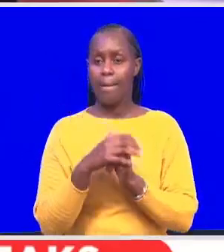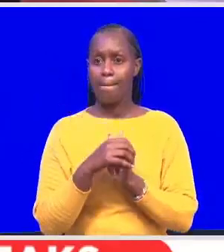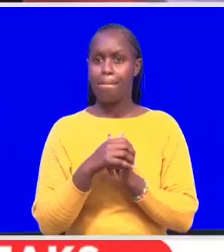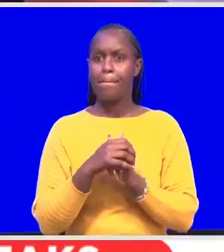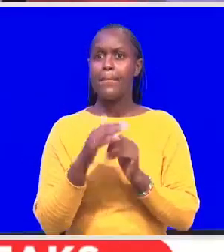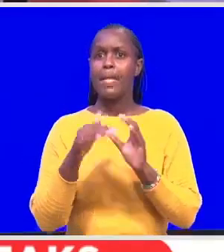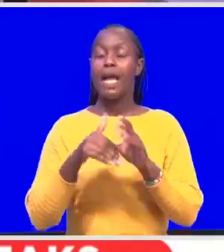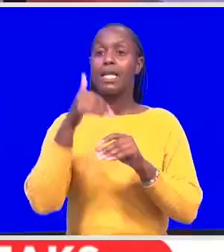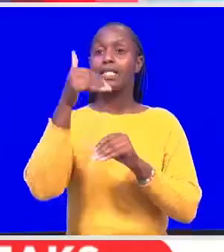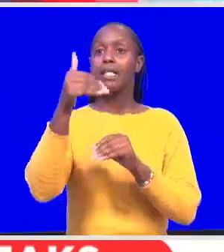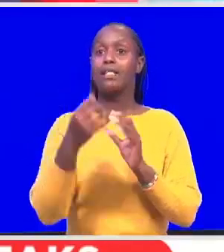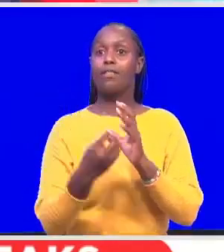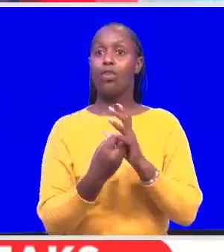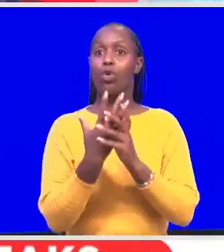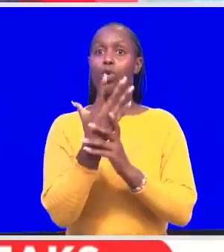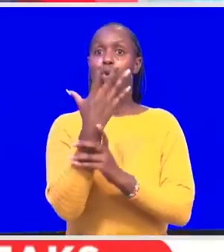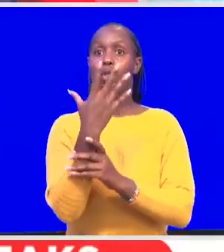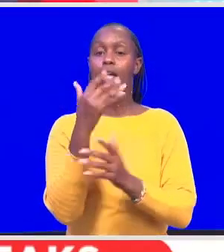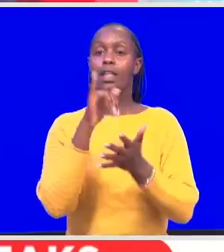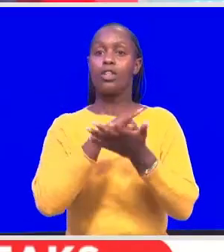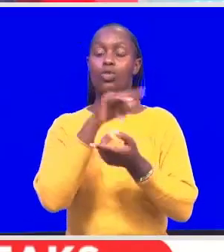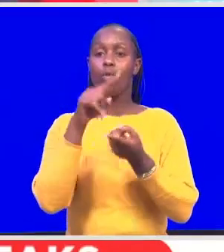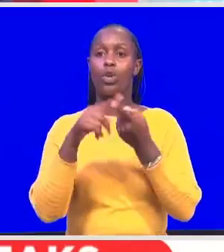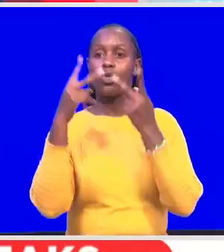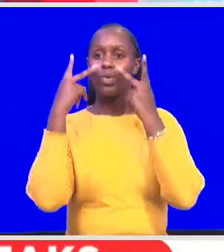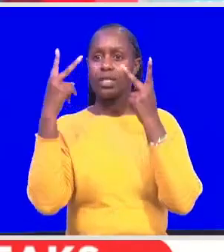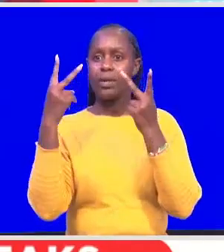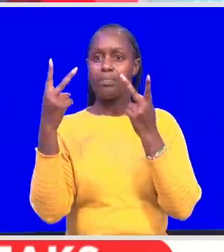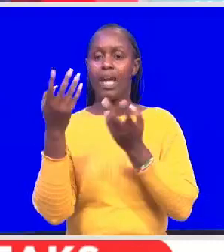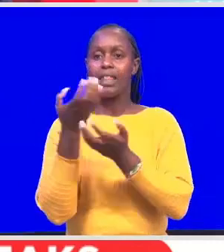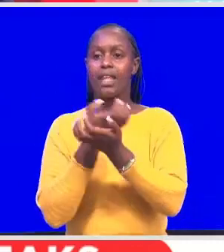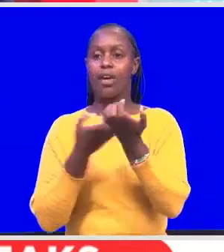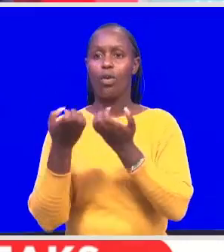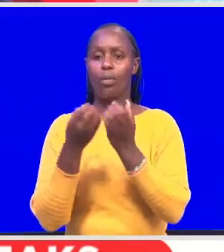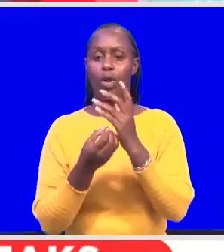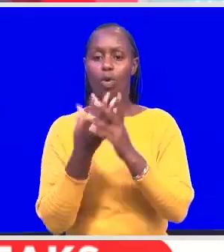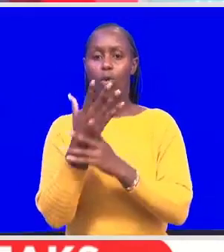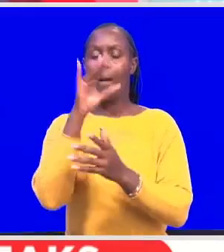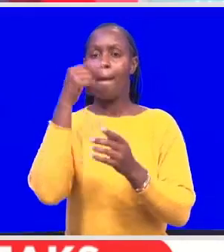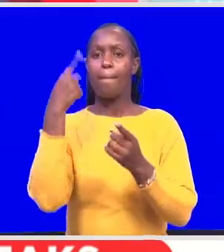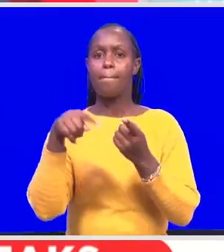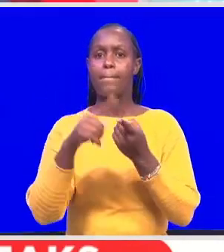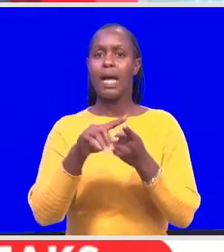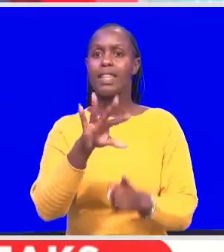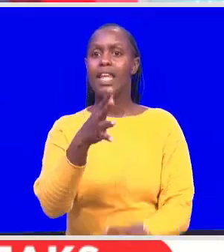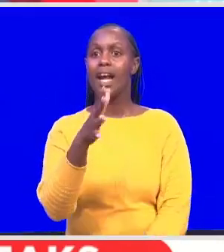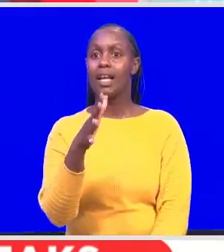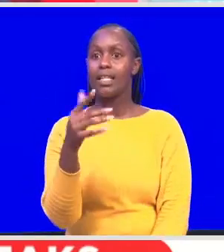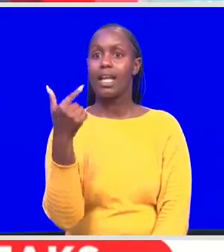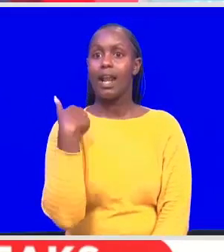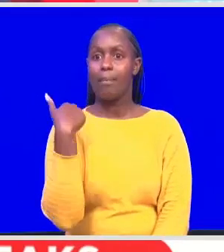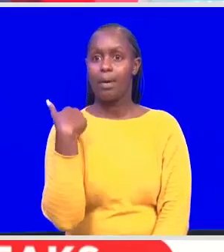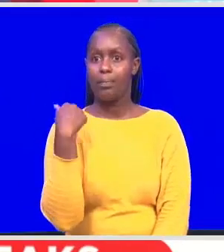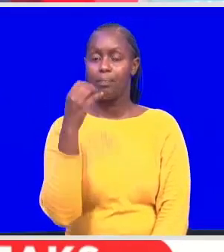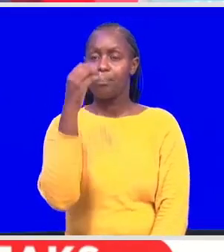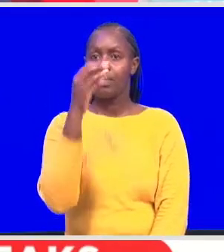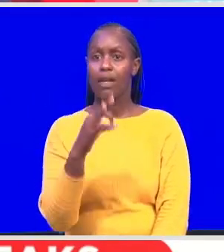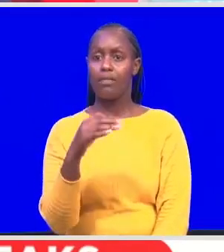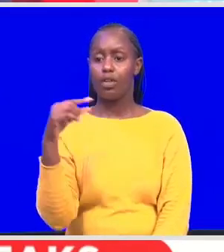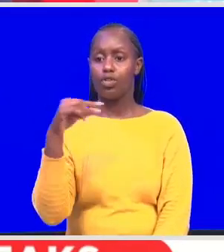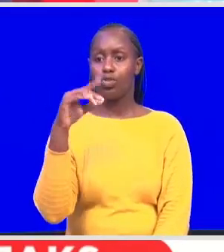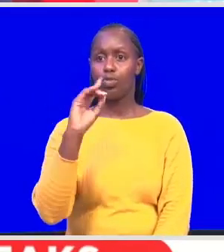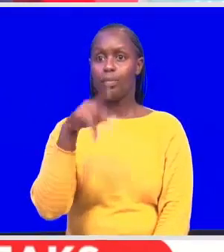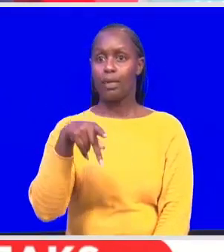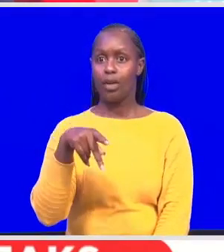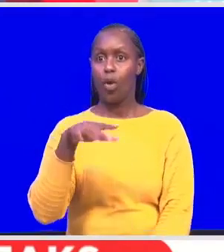grows when we see the economy growing by the aggregate figure. Right. And therefore, if the GDP nominal or real was